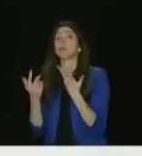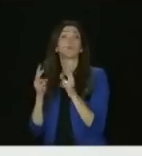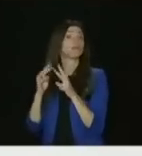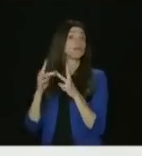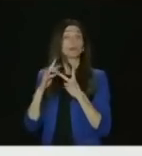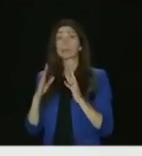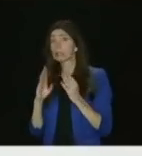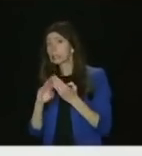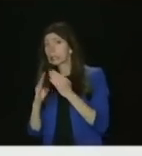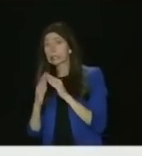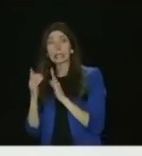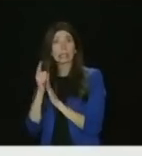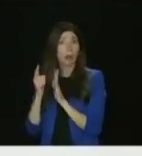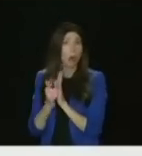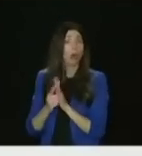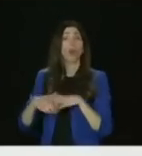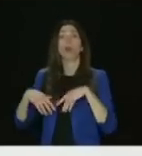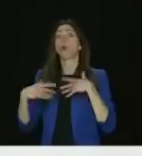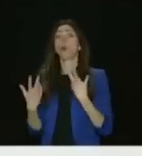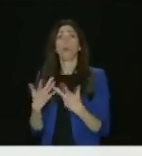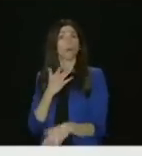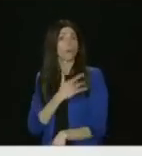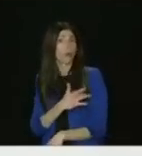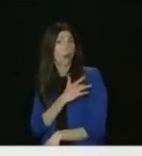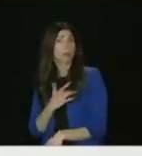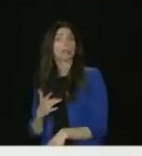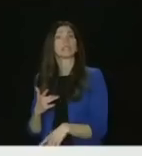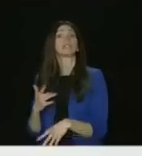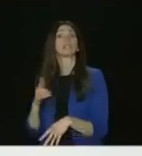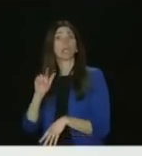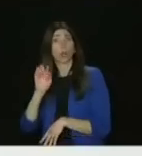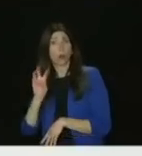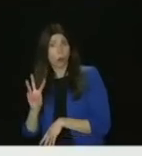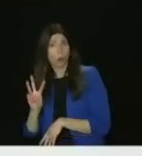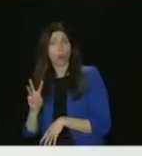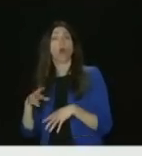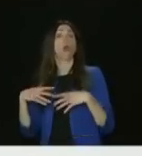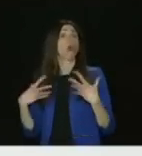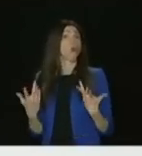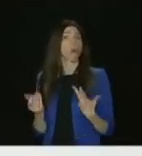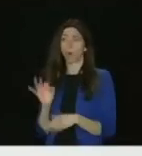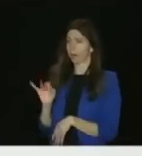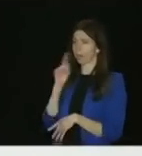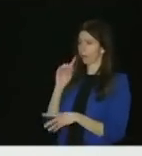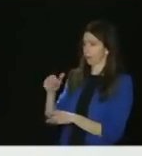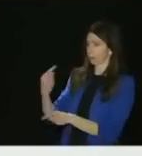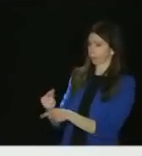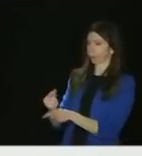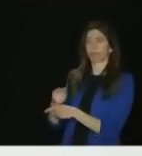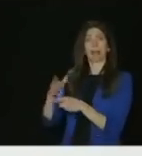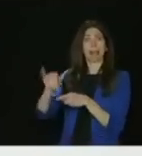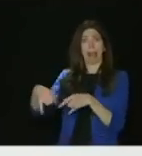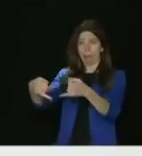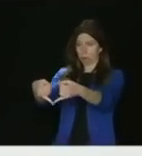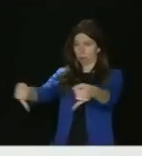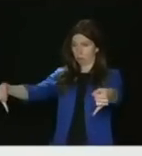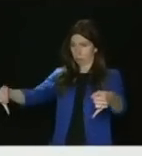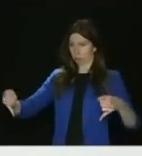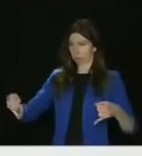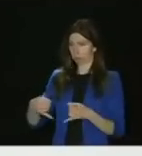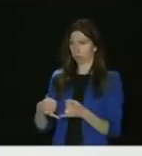indeed the designated zones which will be prohibited from assembly because they may cause a breach of peace or